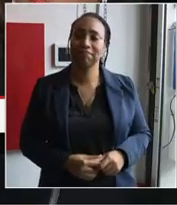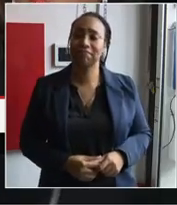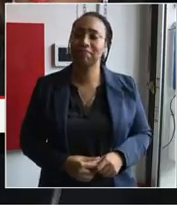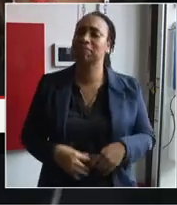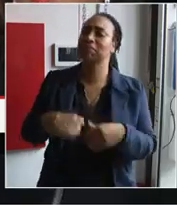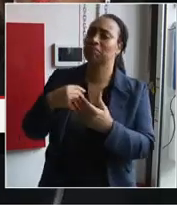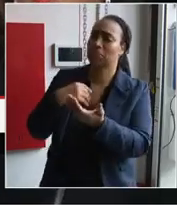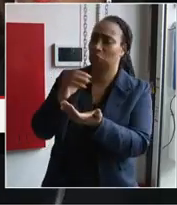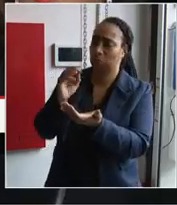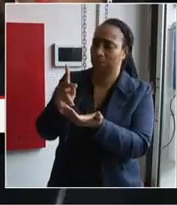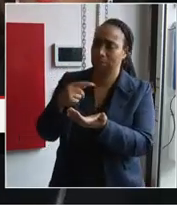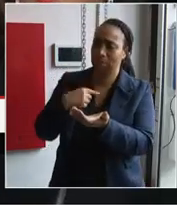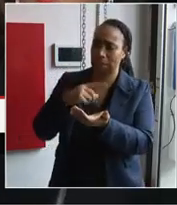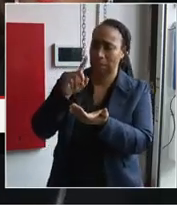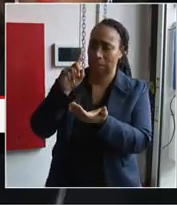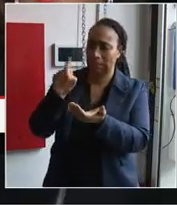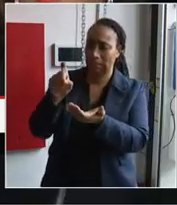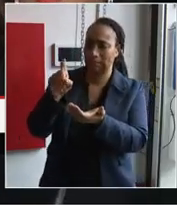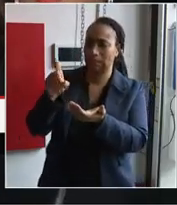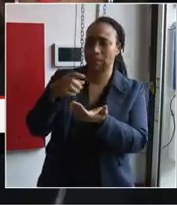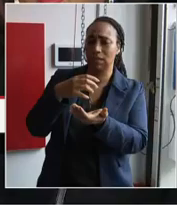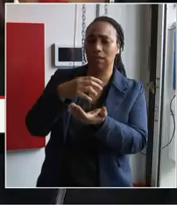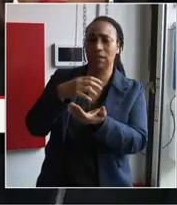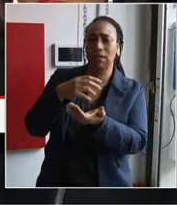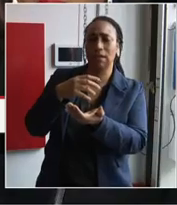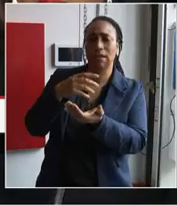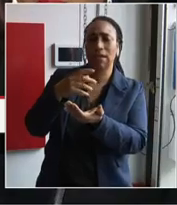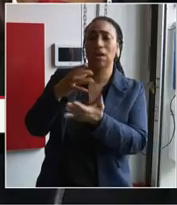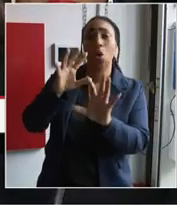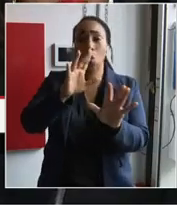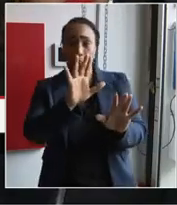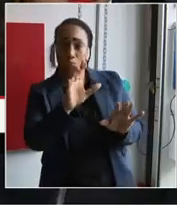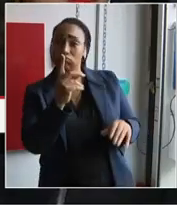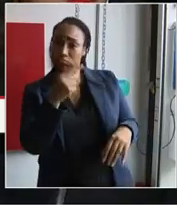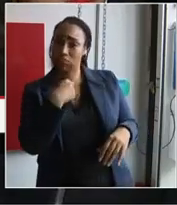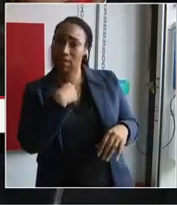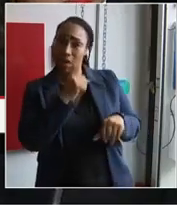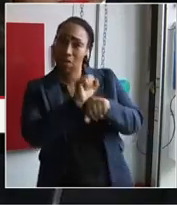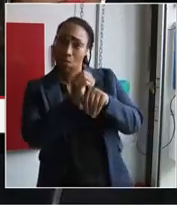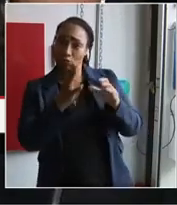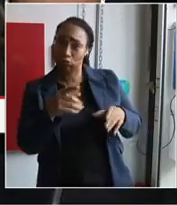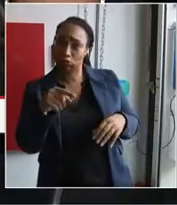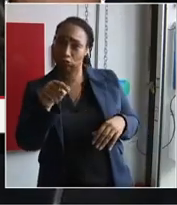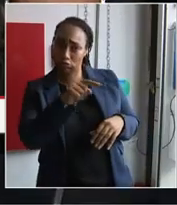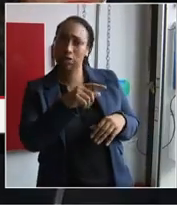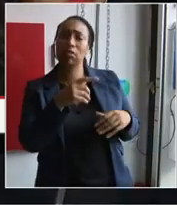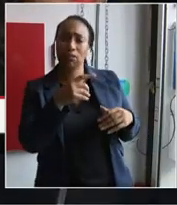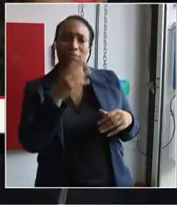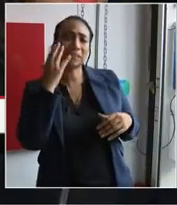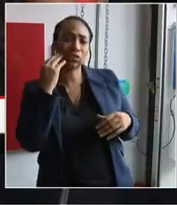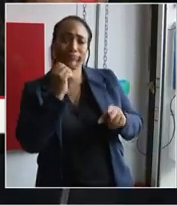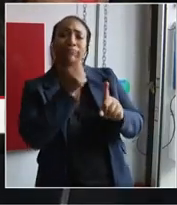the workers who are impacted and eligible for unemployment insurance will be served.